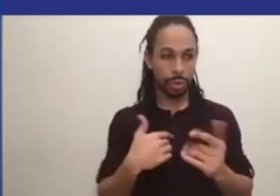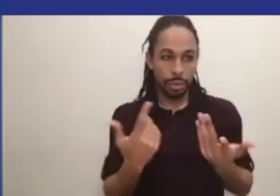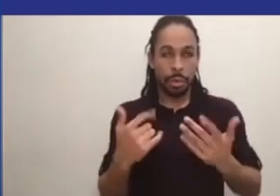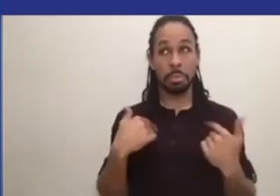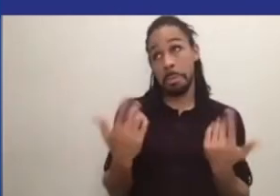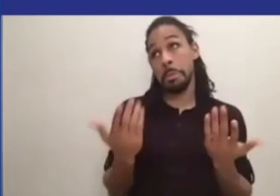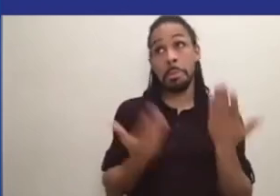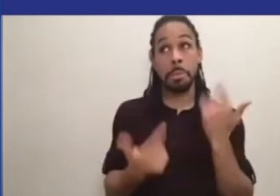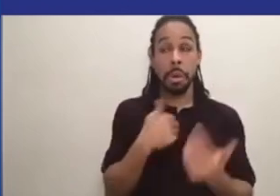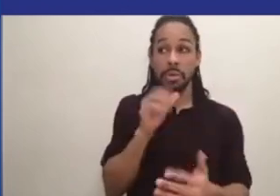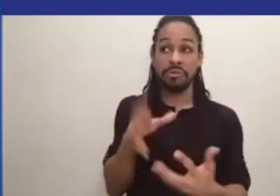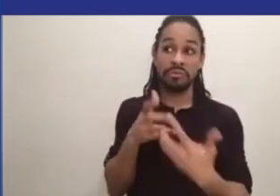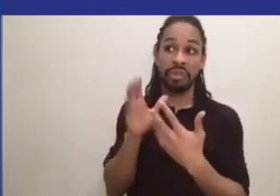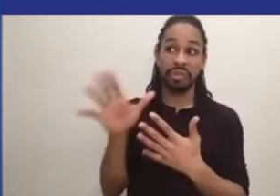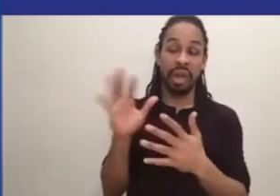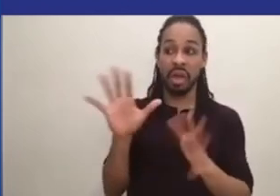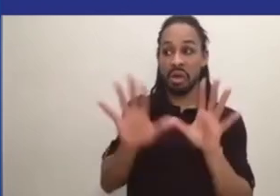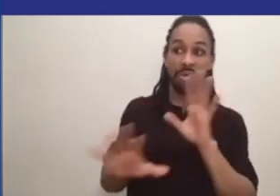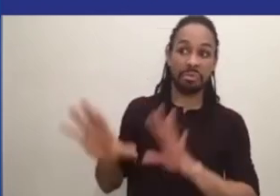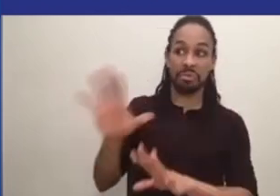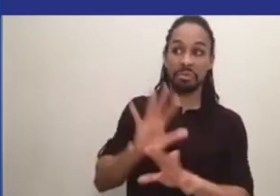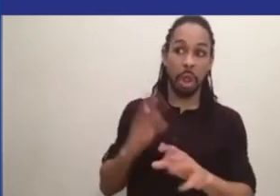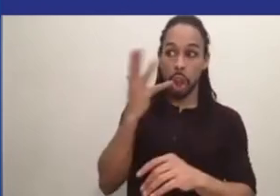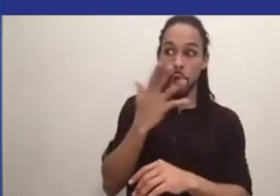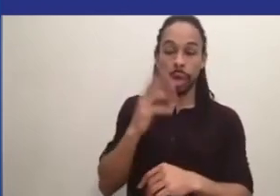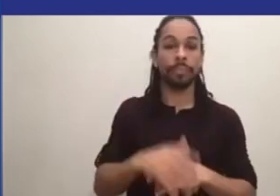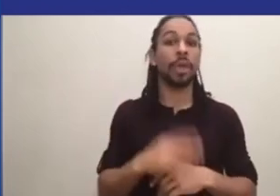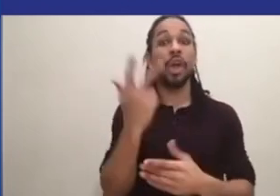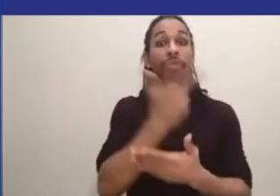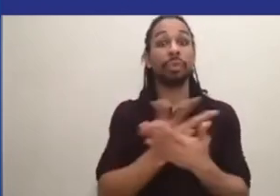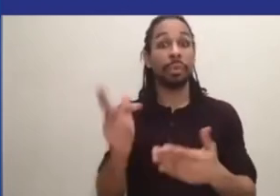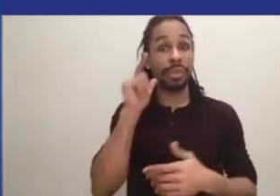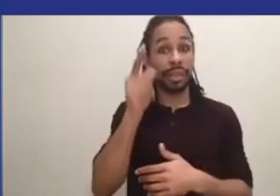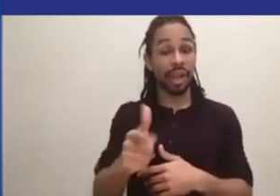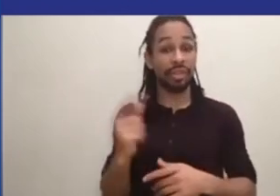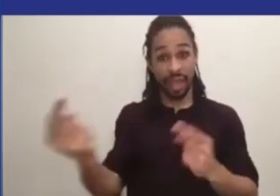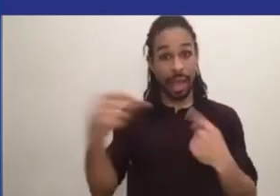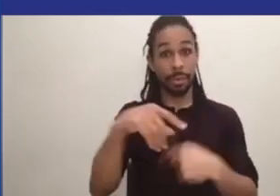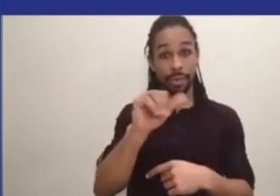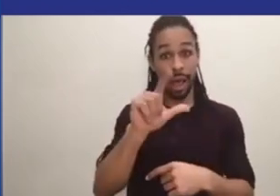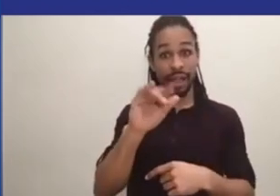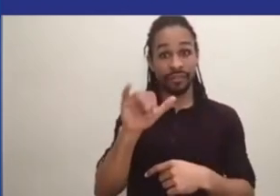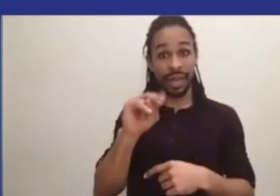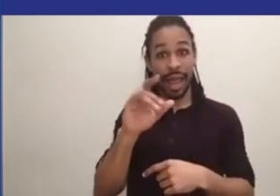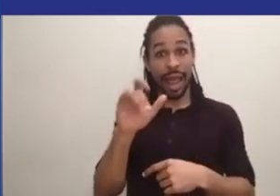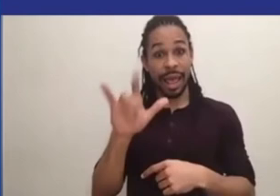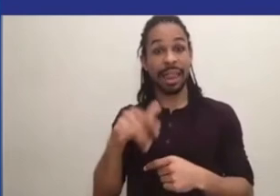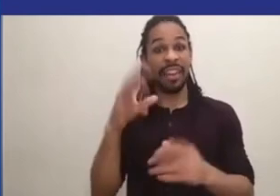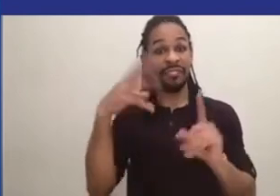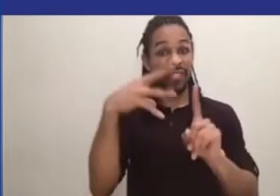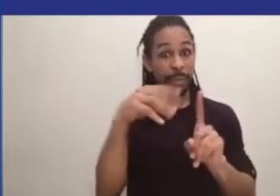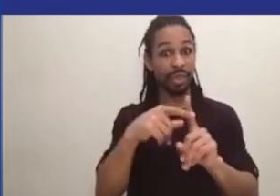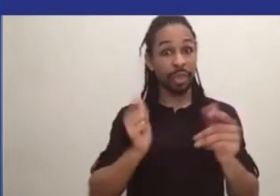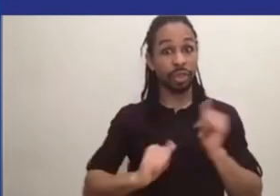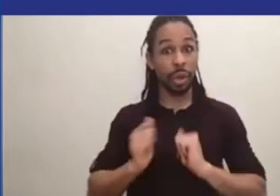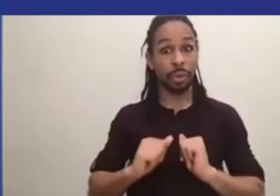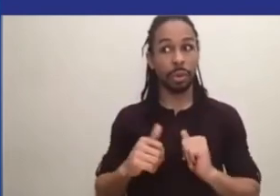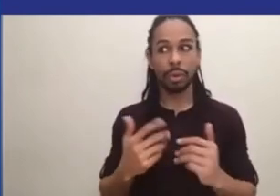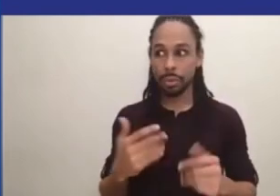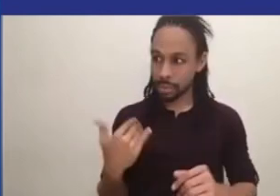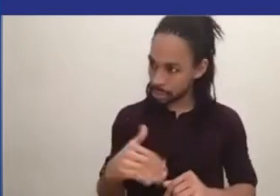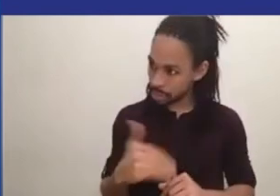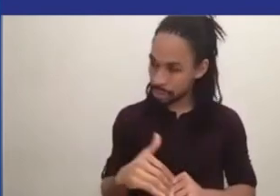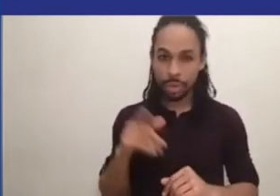that they're looking for, whatever. 3 weeks later, they were at Alvin Ailey filming the show. That to me is a little insulting. You're filming a